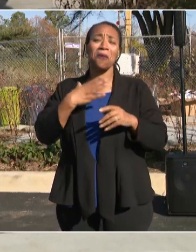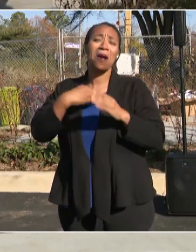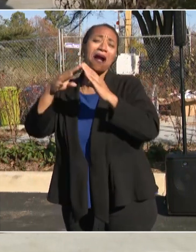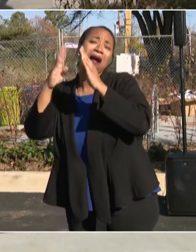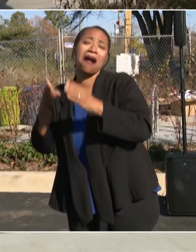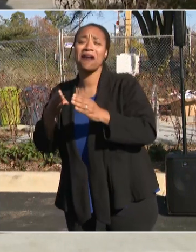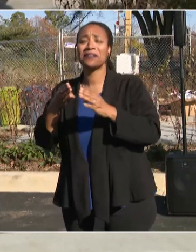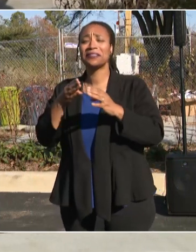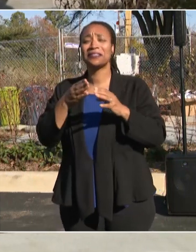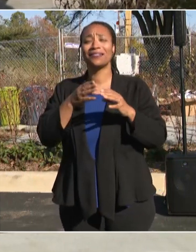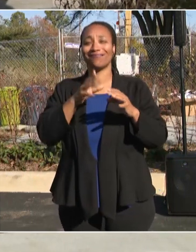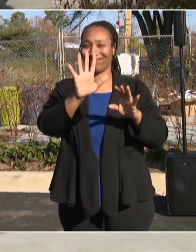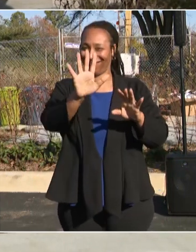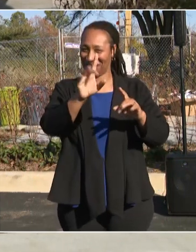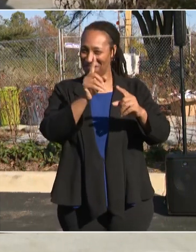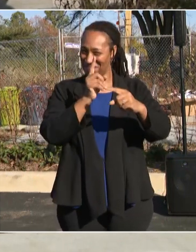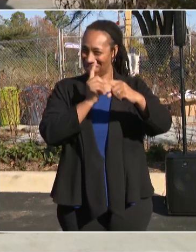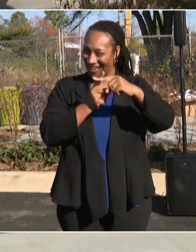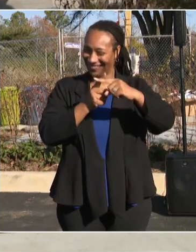Memorial Bridge.